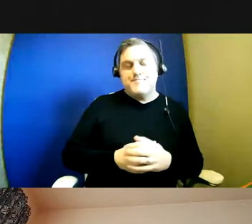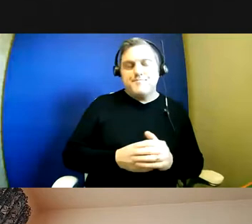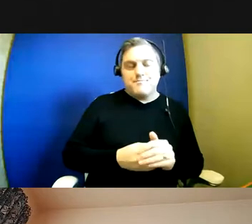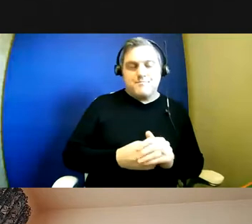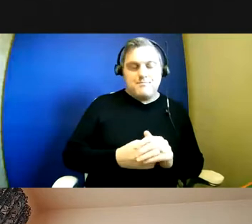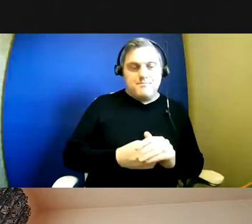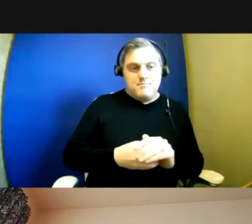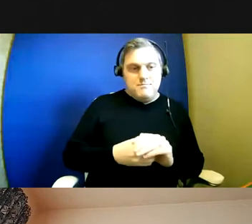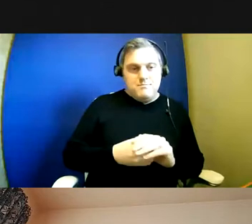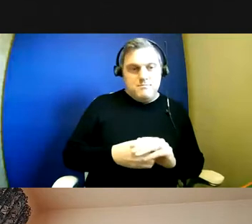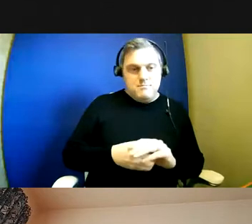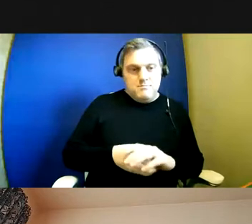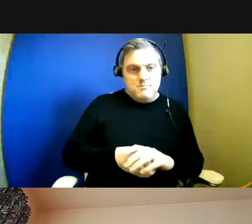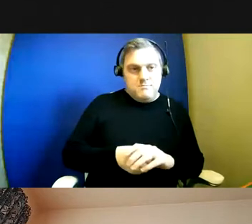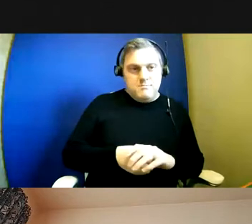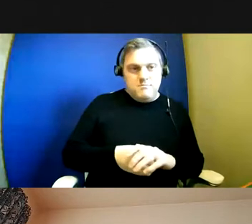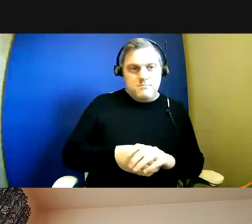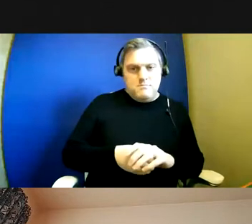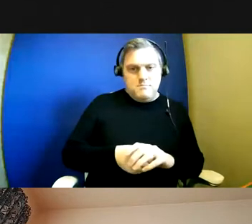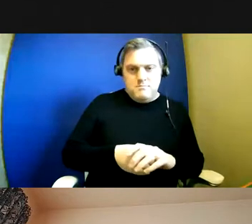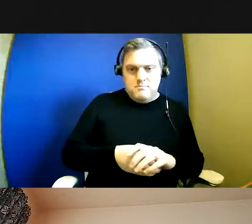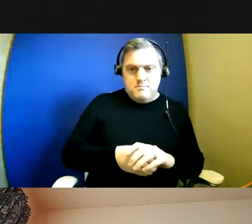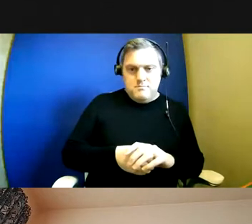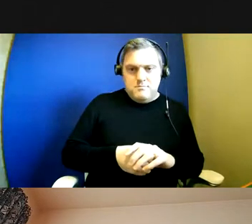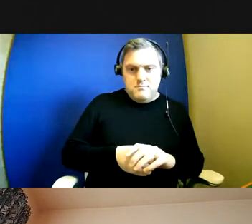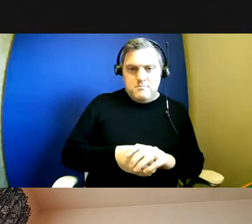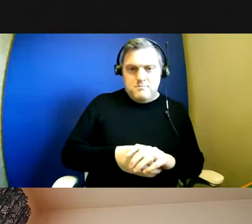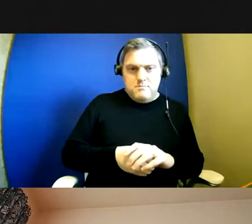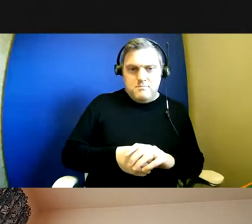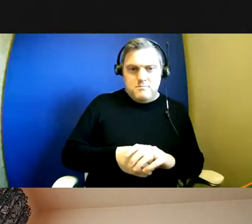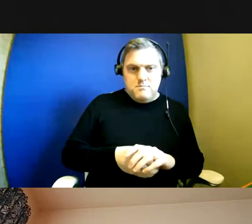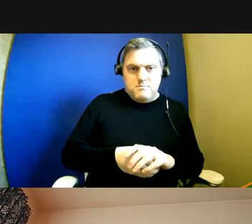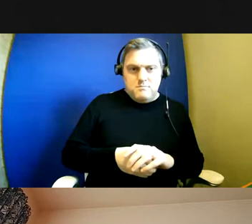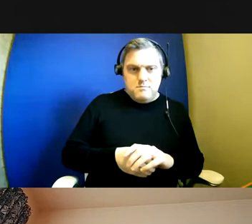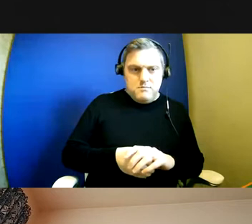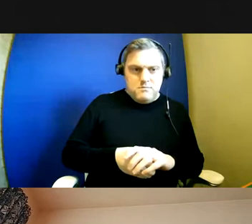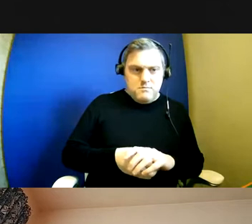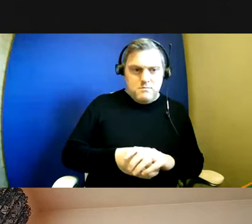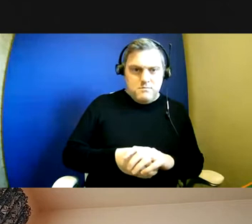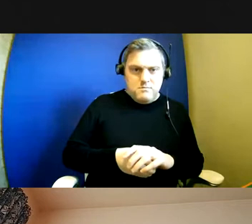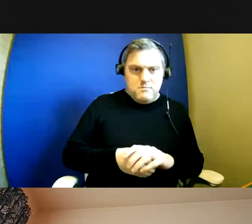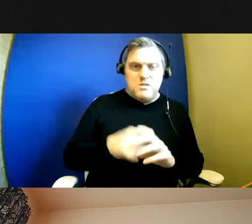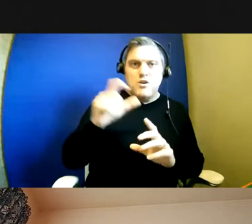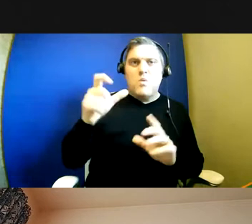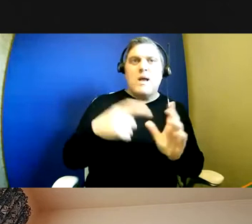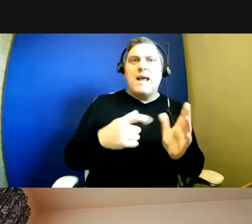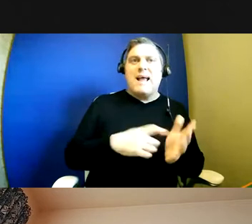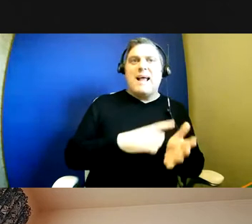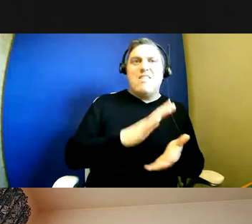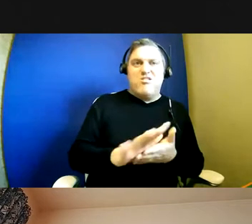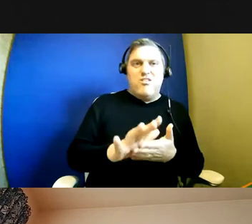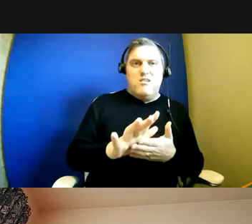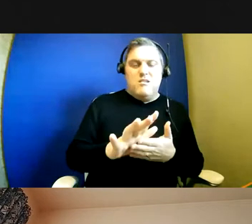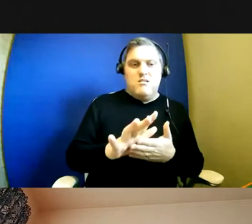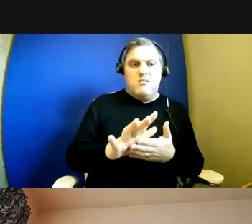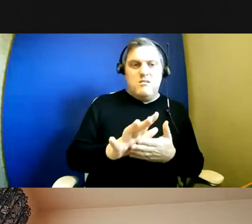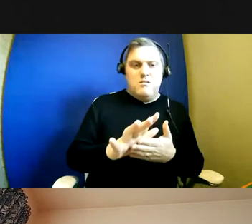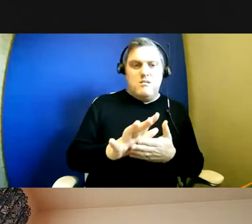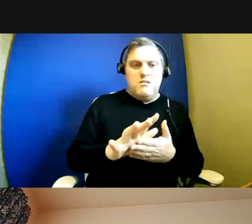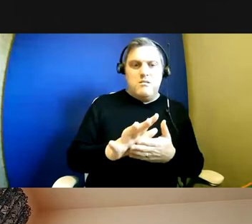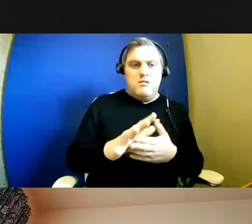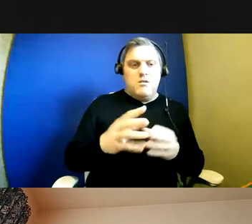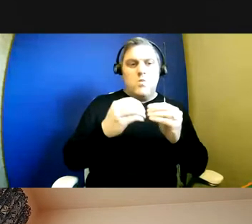question. And Kath, I think, did you want to could I just come in? Thanks, Katie. So it's probably worth